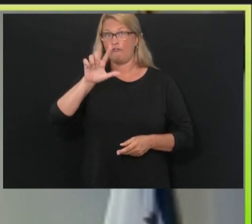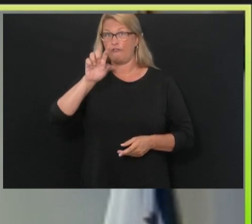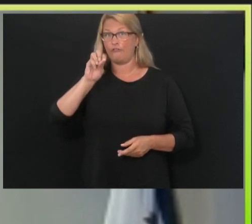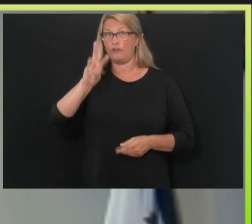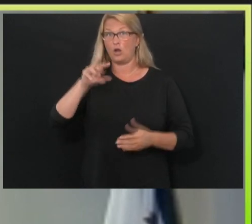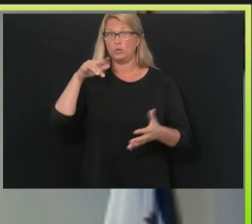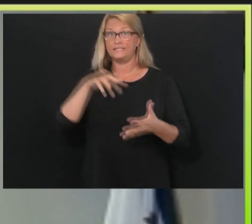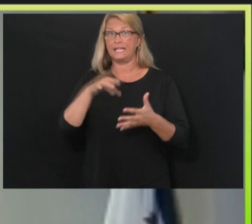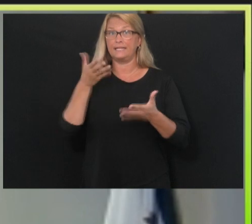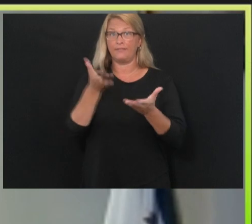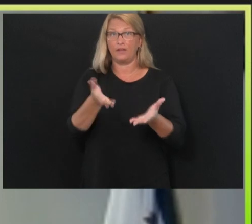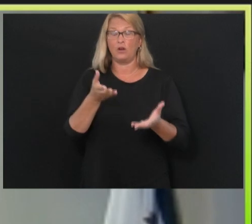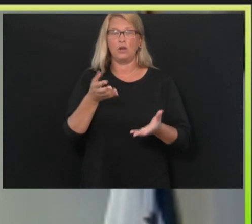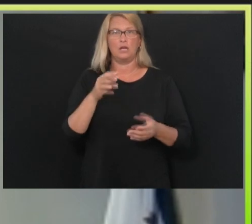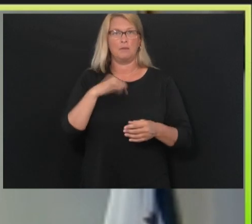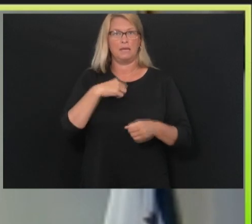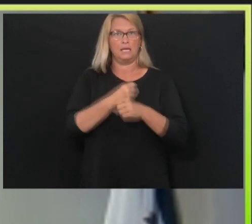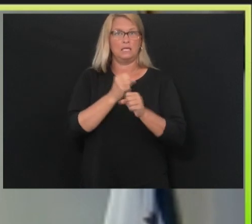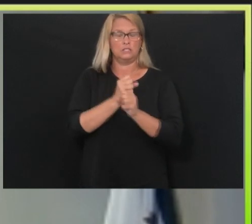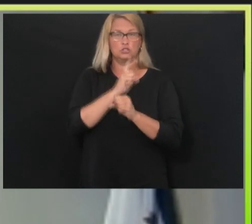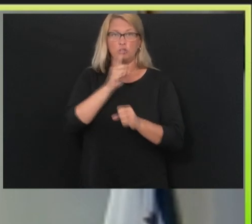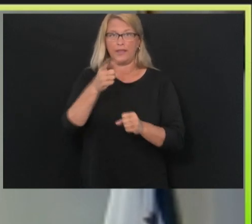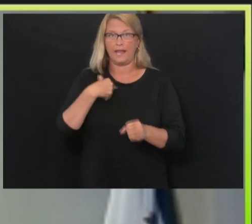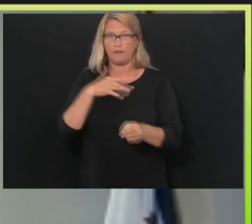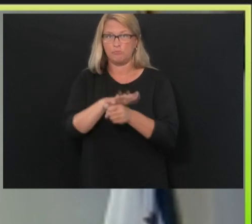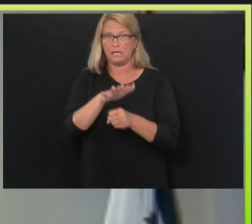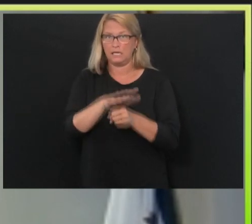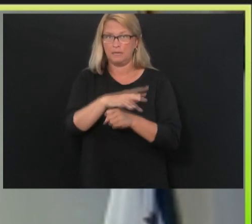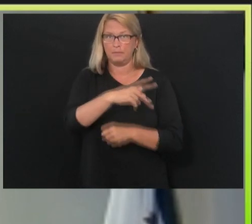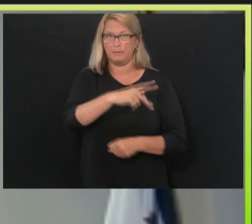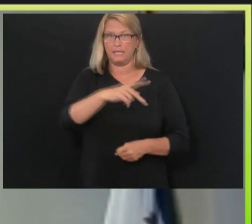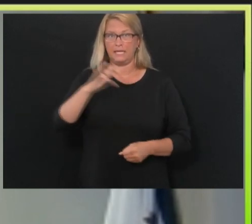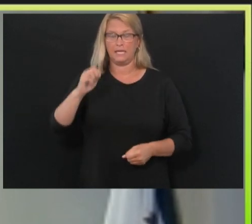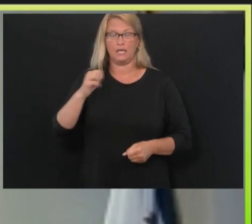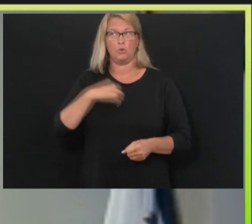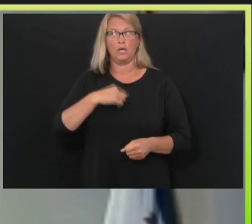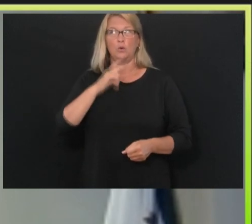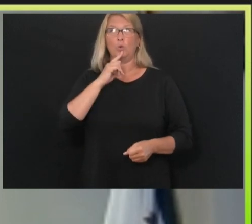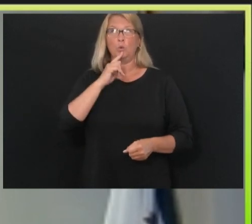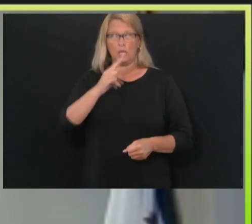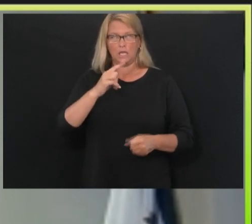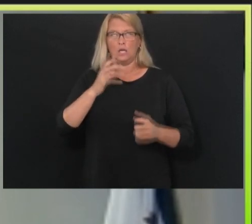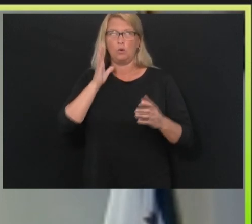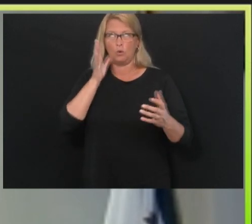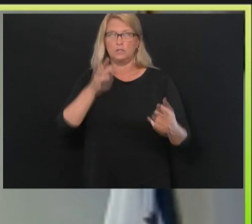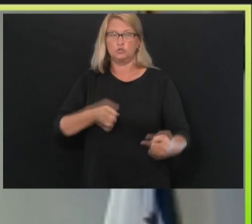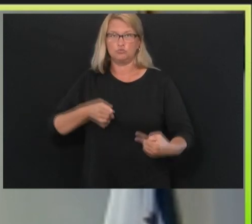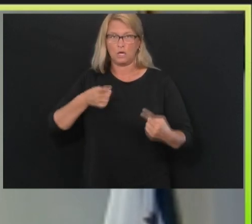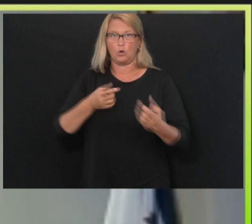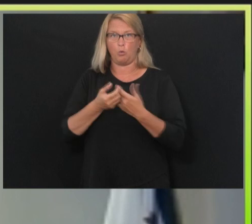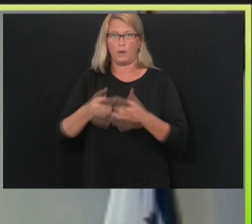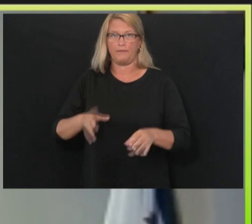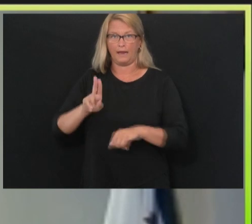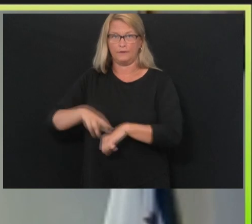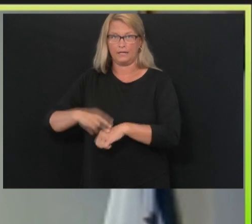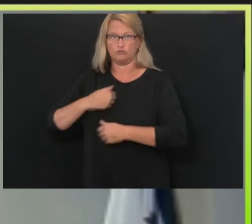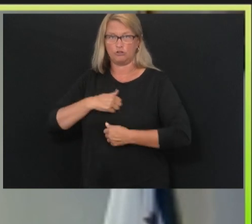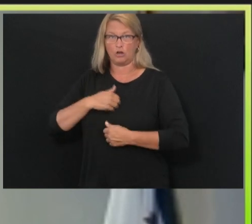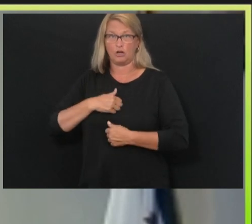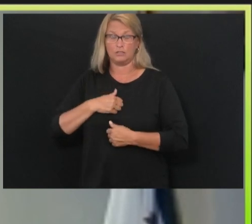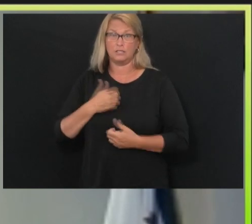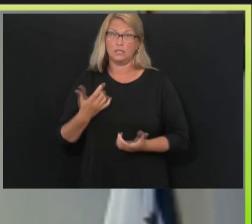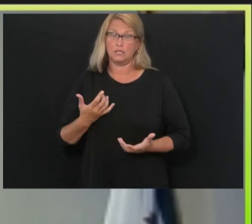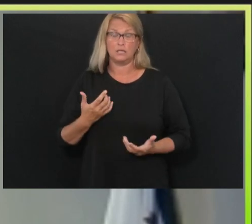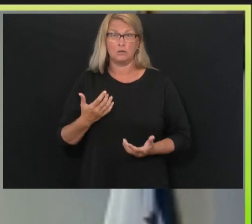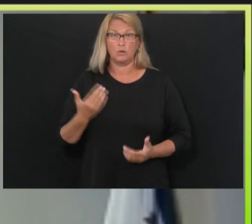that there's adequate PPE, we would truly be struggling. And let me mention, we have 30 outbreaks